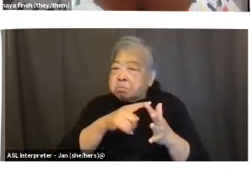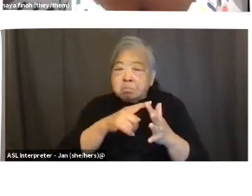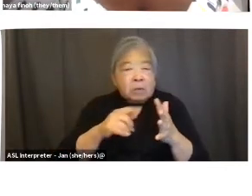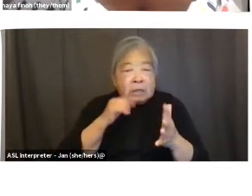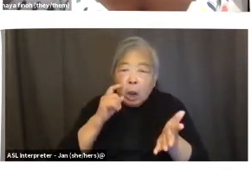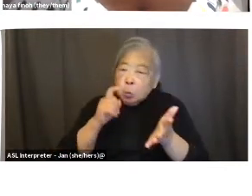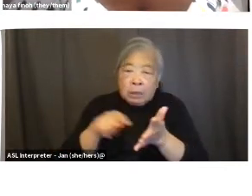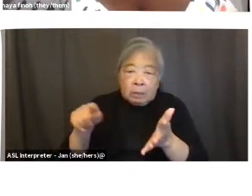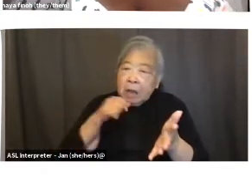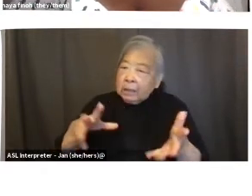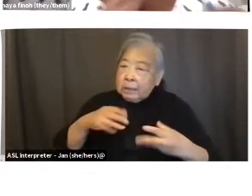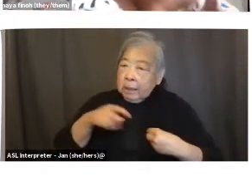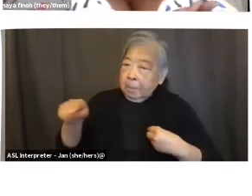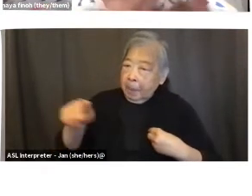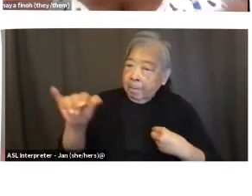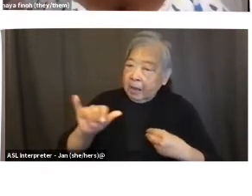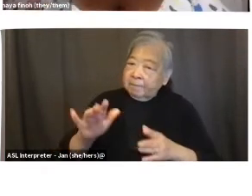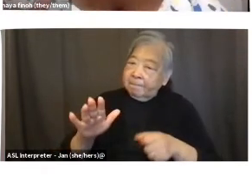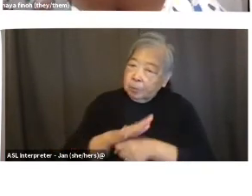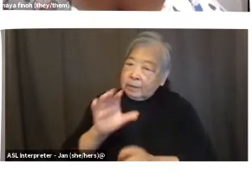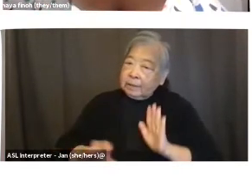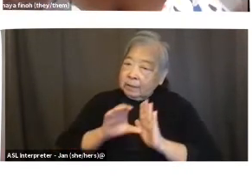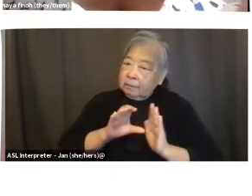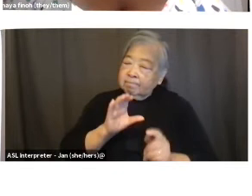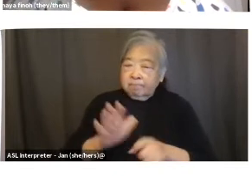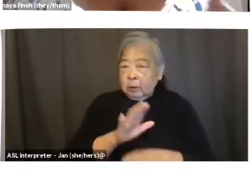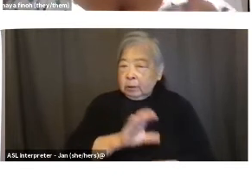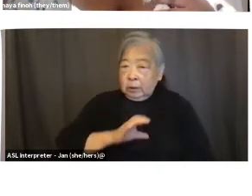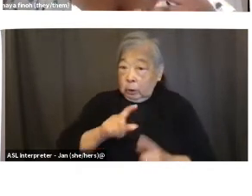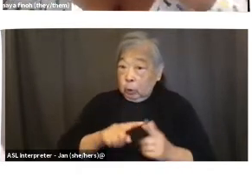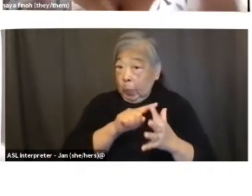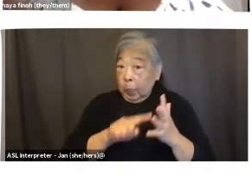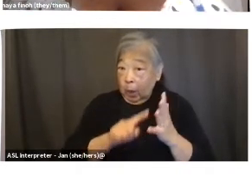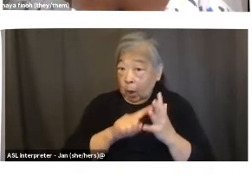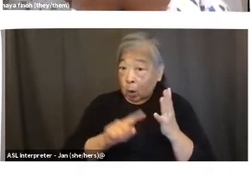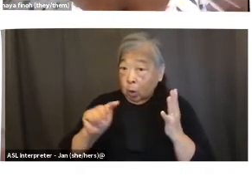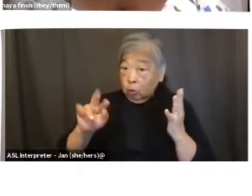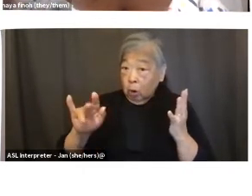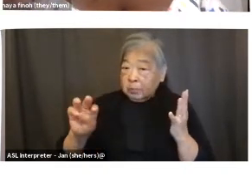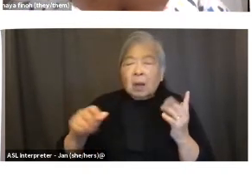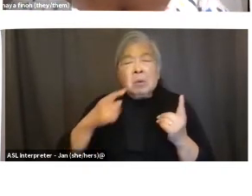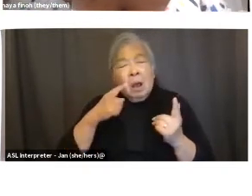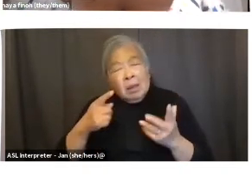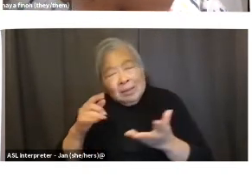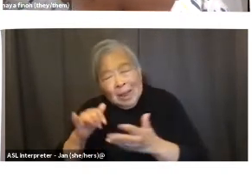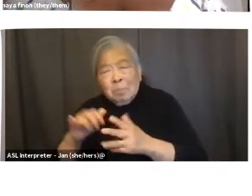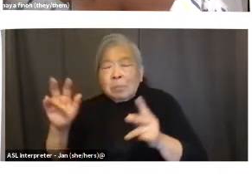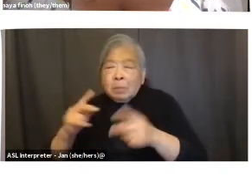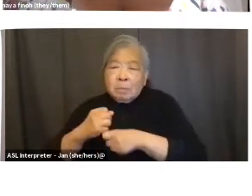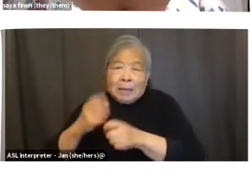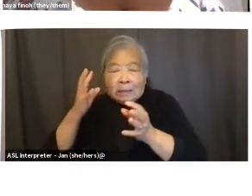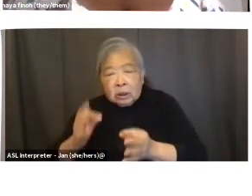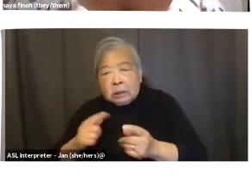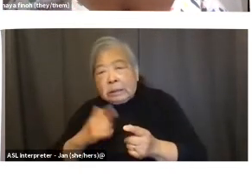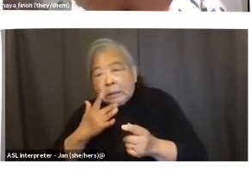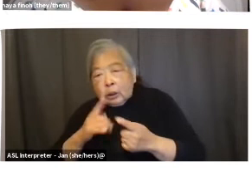citizens. And I hold the nuance that people make choices to survive genocide